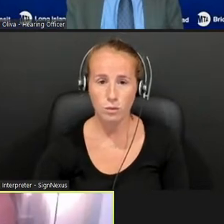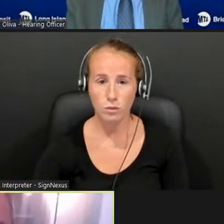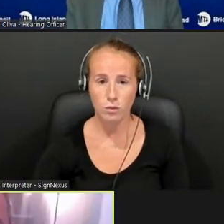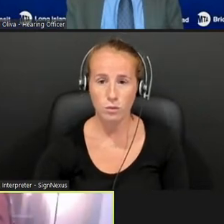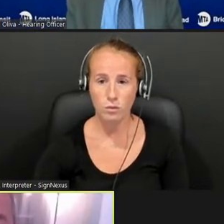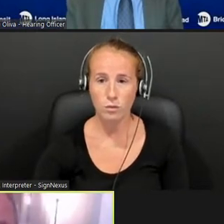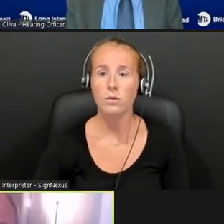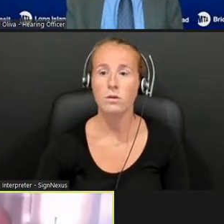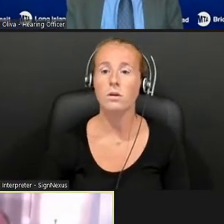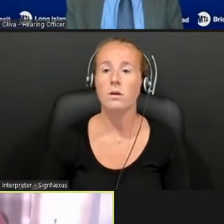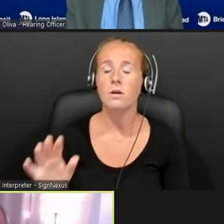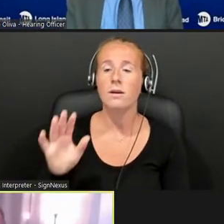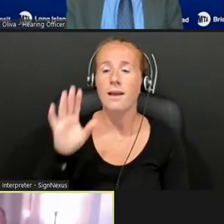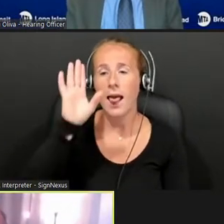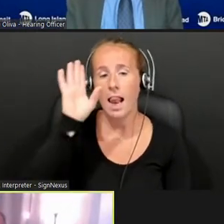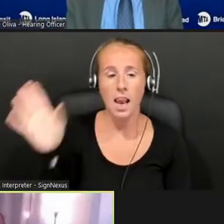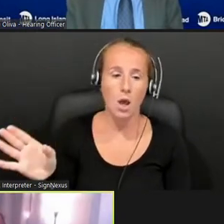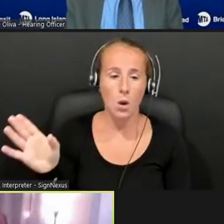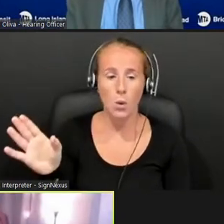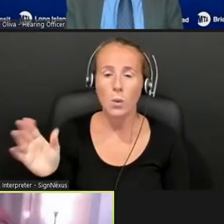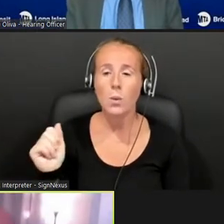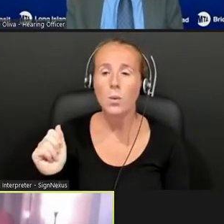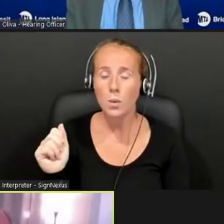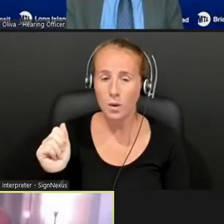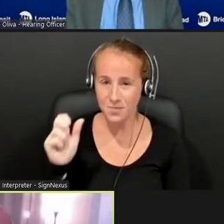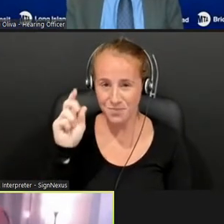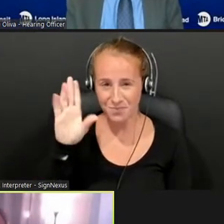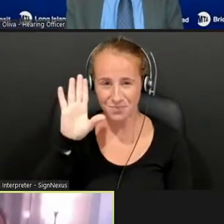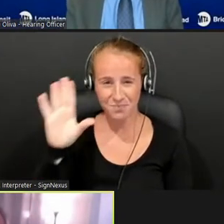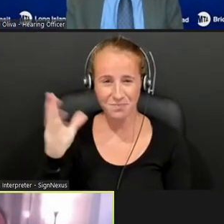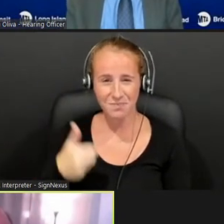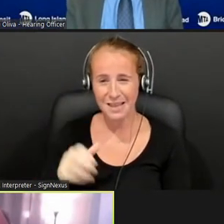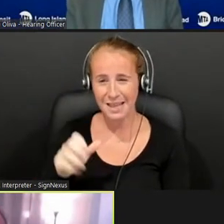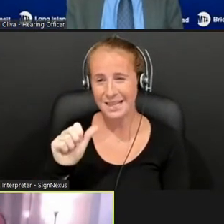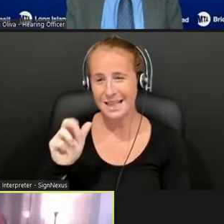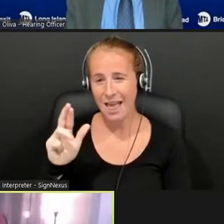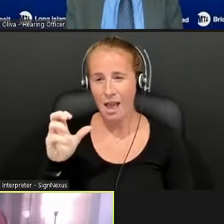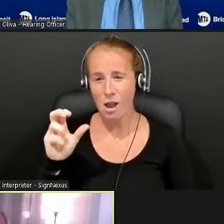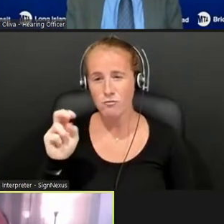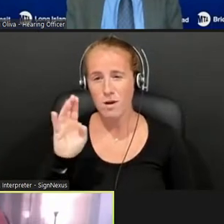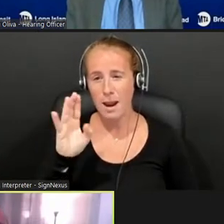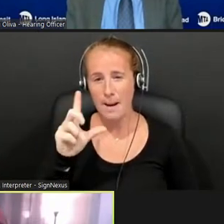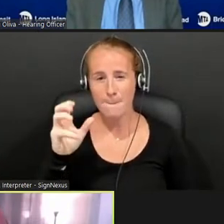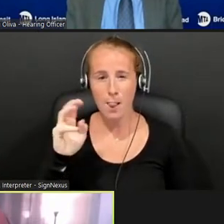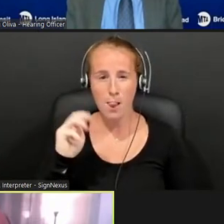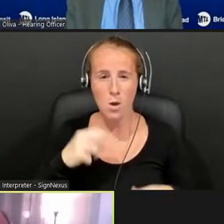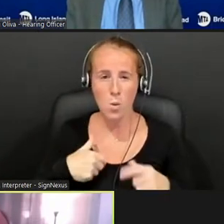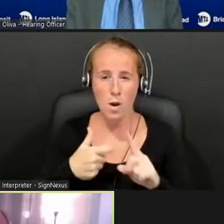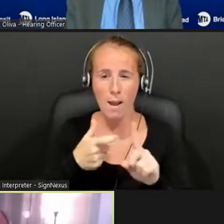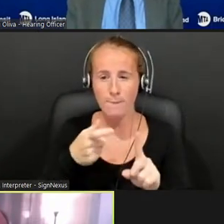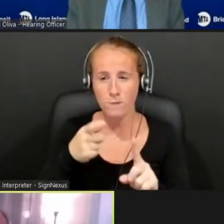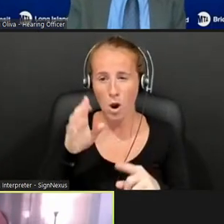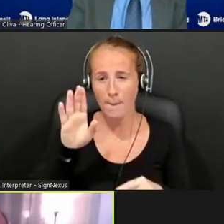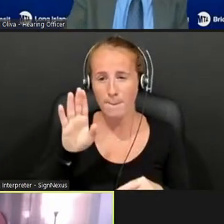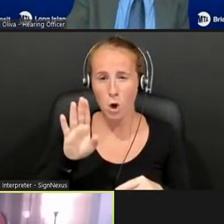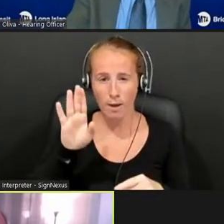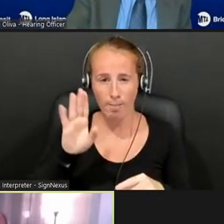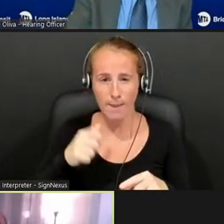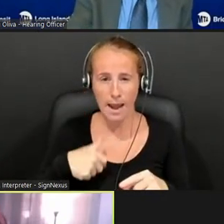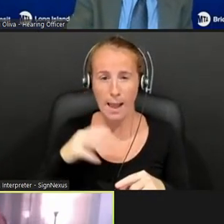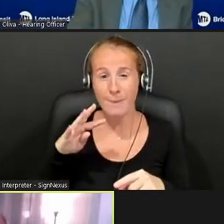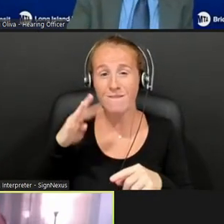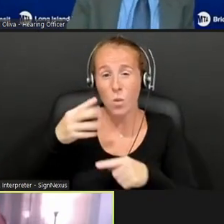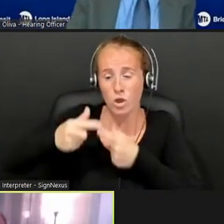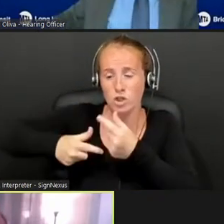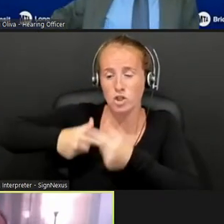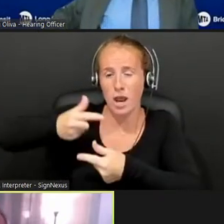ah hello my name is Aaron Bloom I live in Brooklyn I'm a fourth generation New Yorker